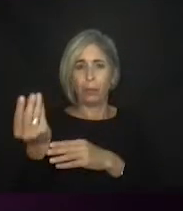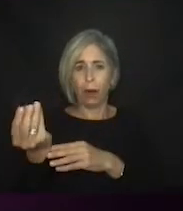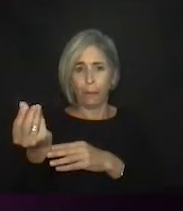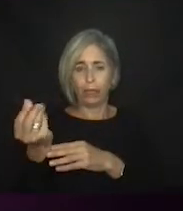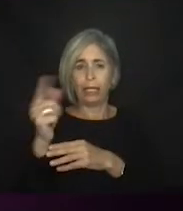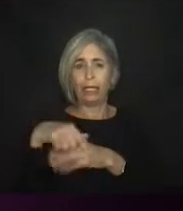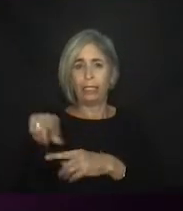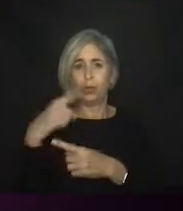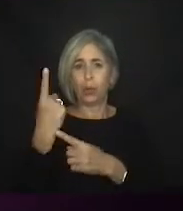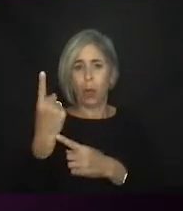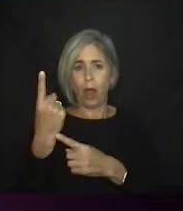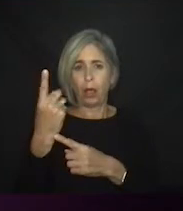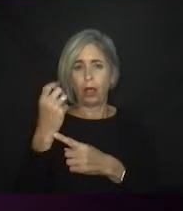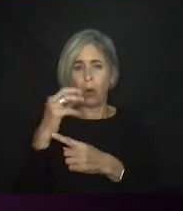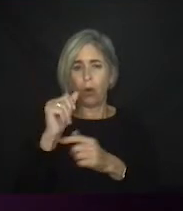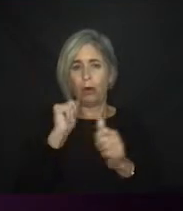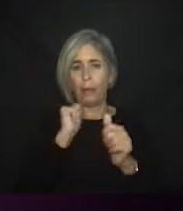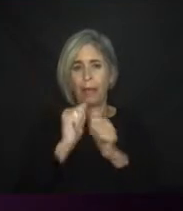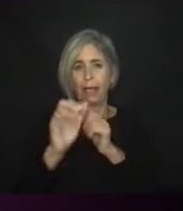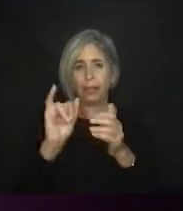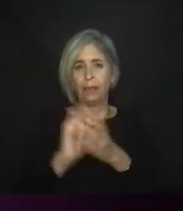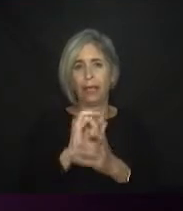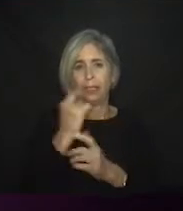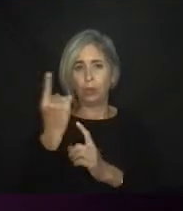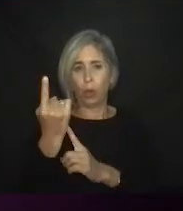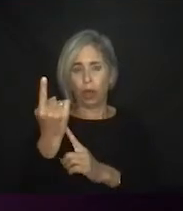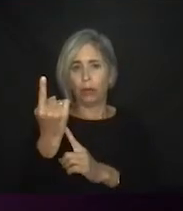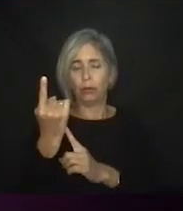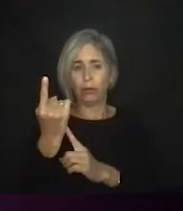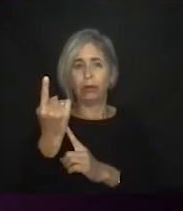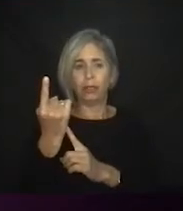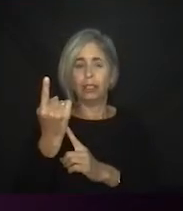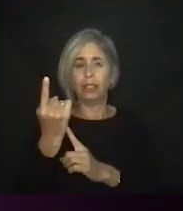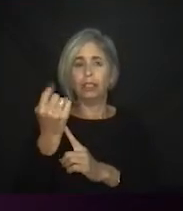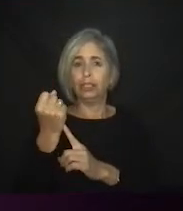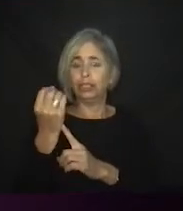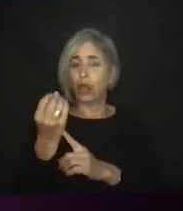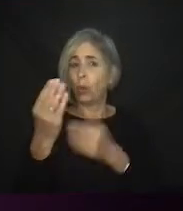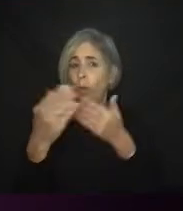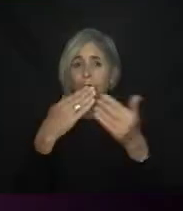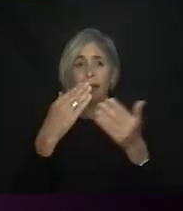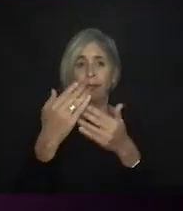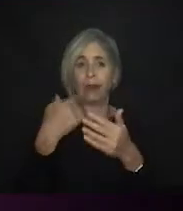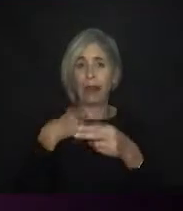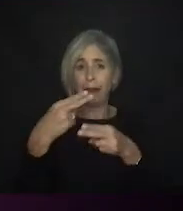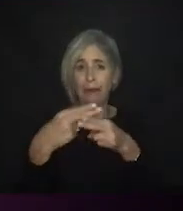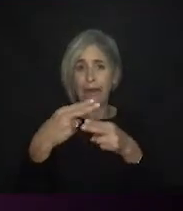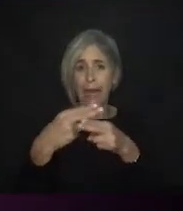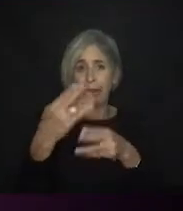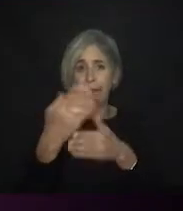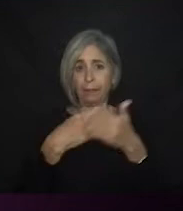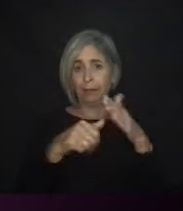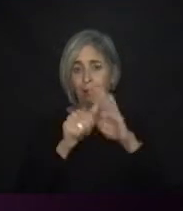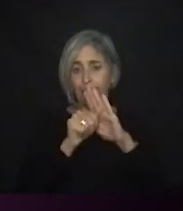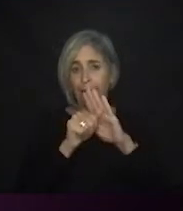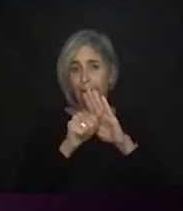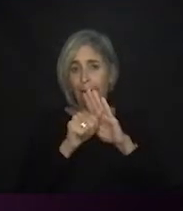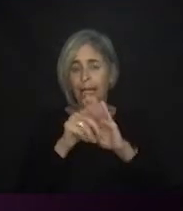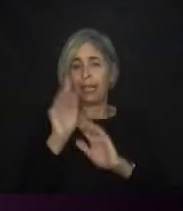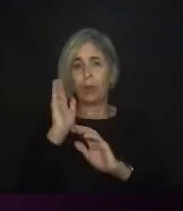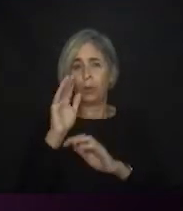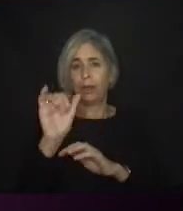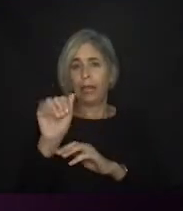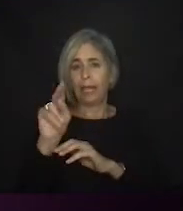property is 1, or the opacity of that is 1. So whenever I name something hidden,